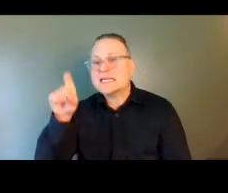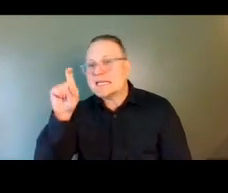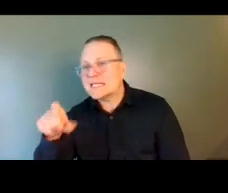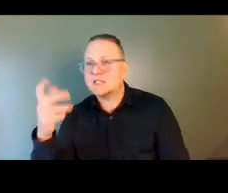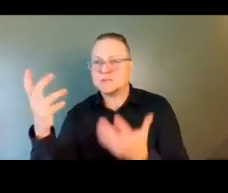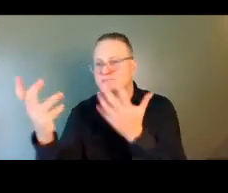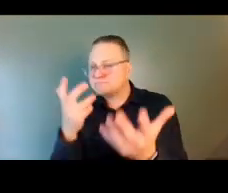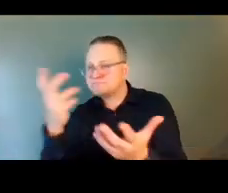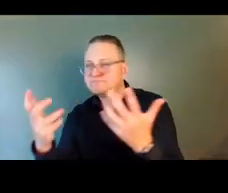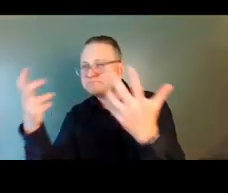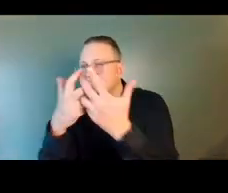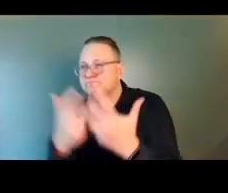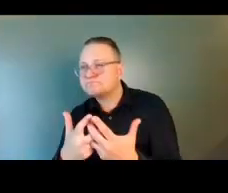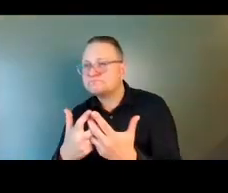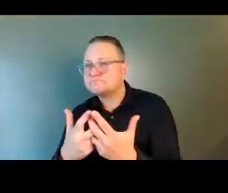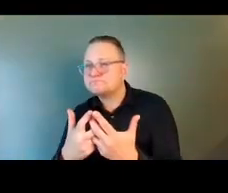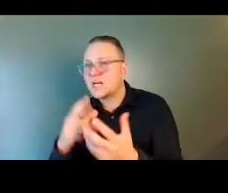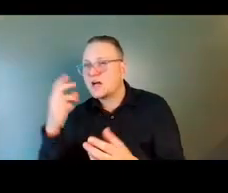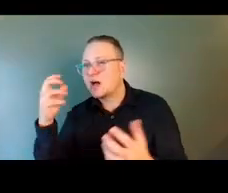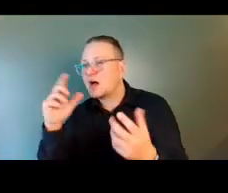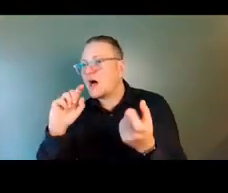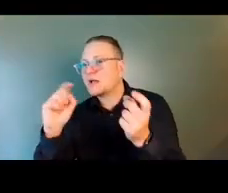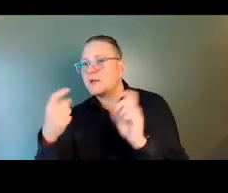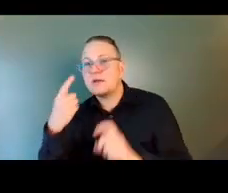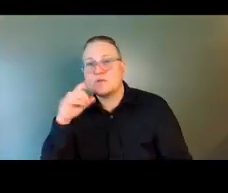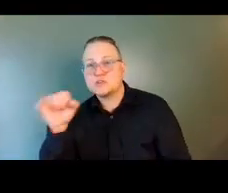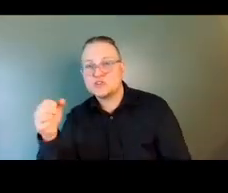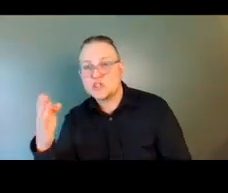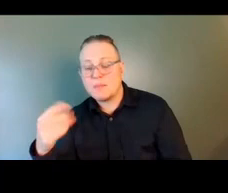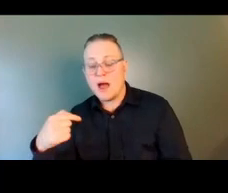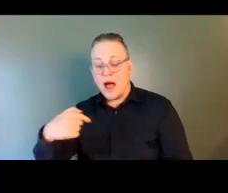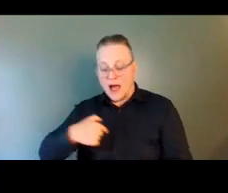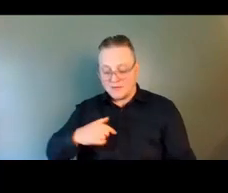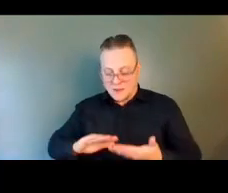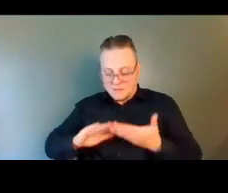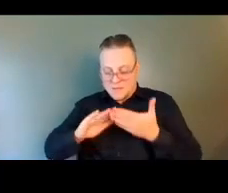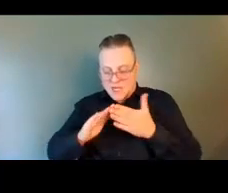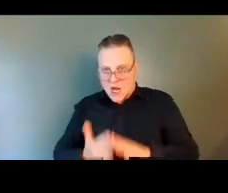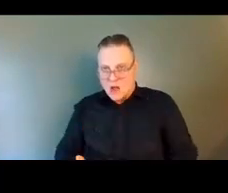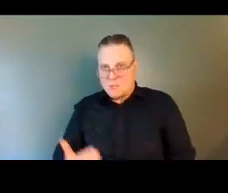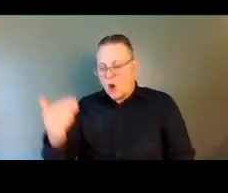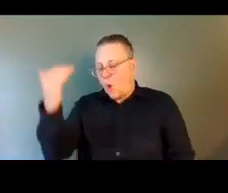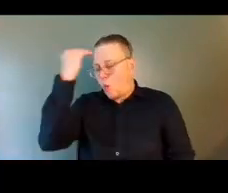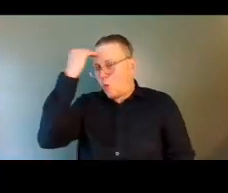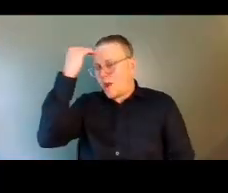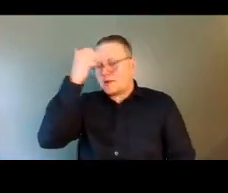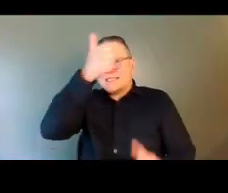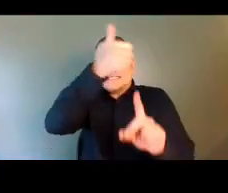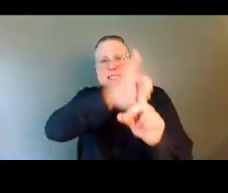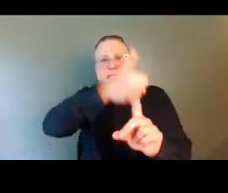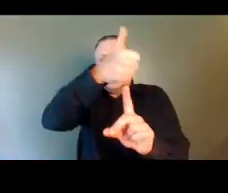their jobs, I've become keenly aware of the value that everyone brings to the